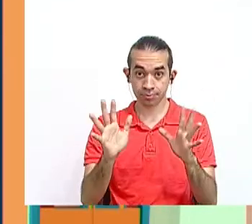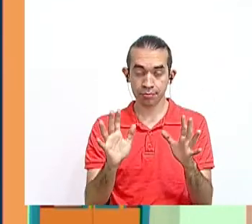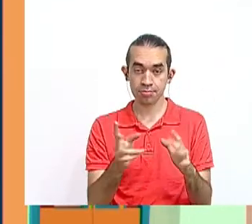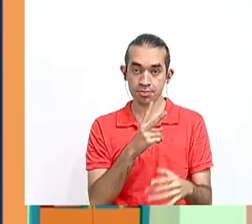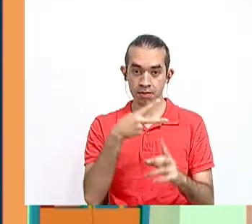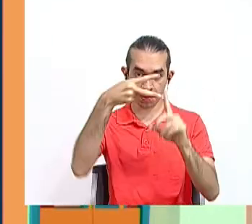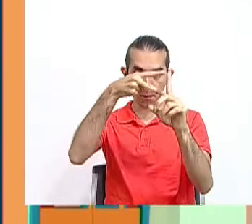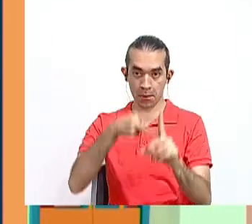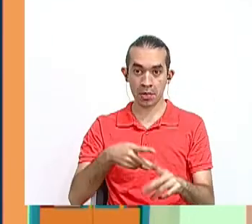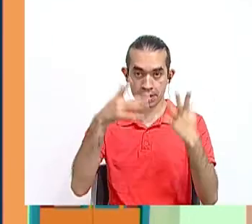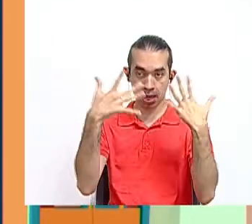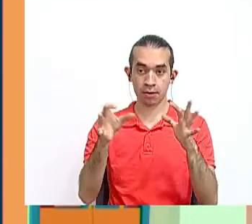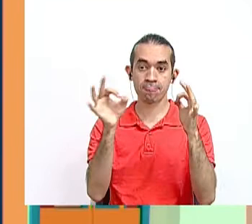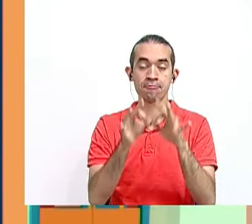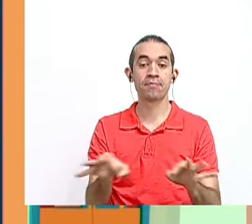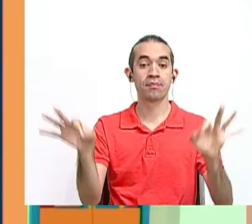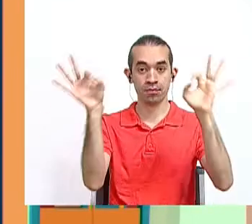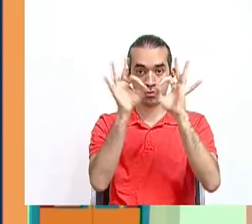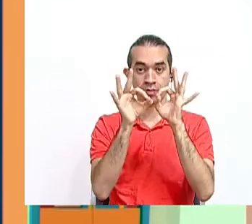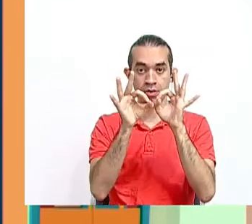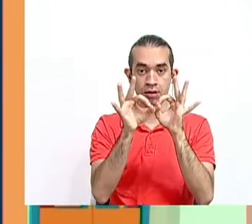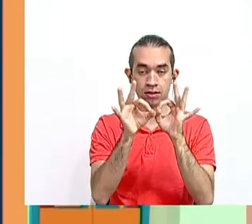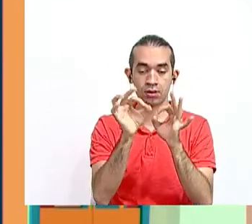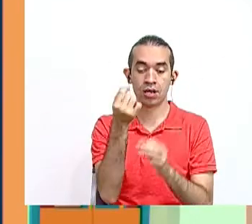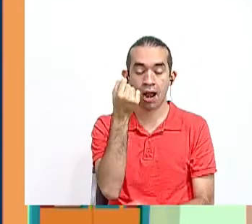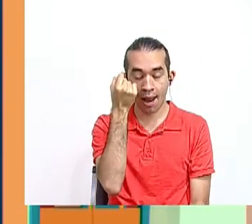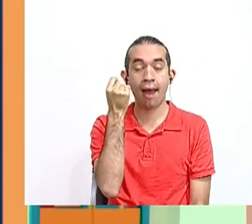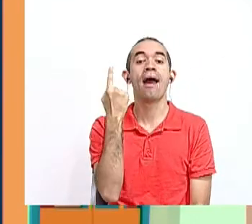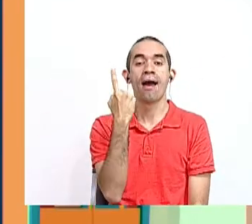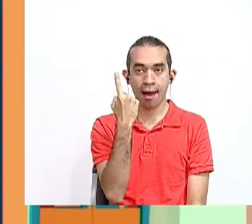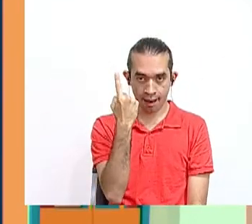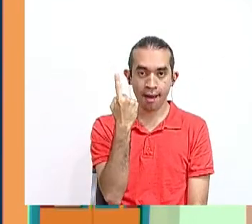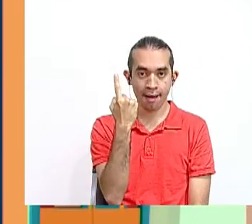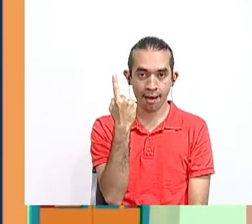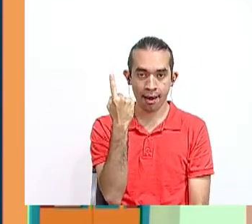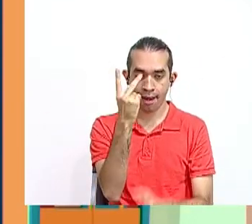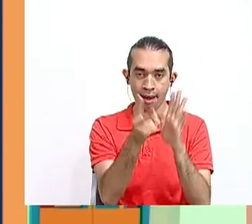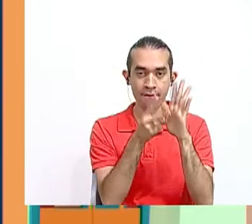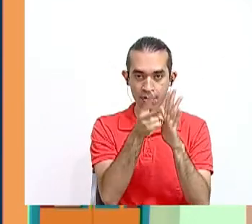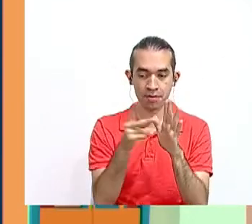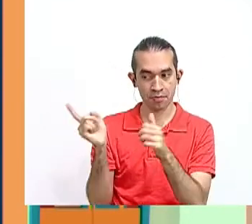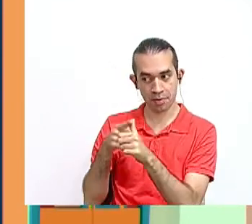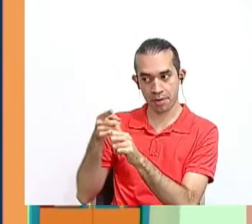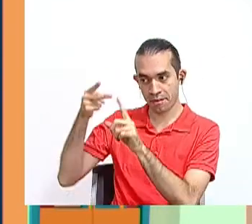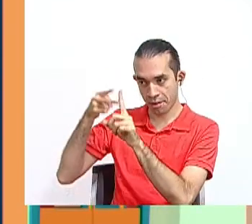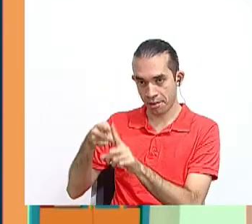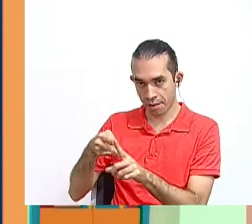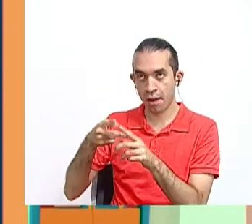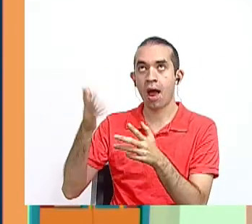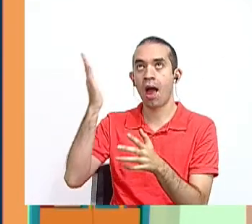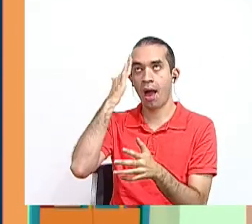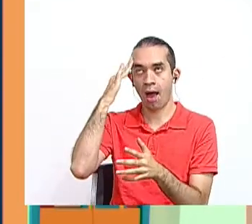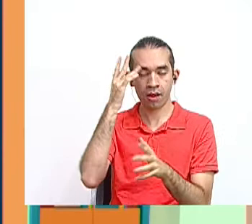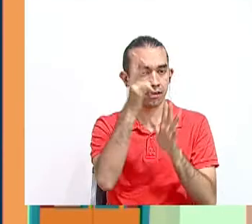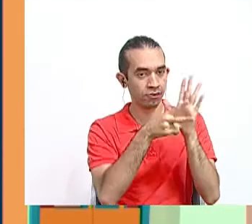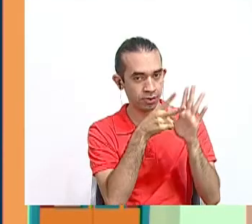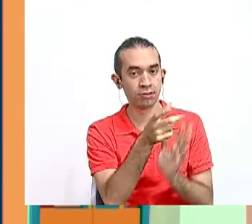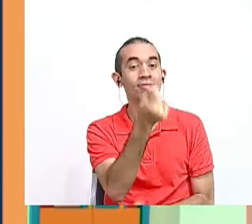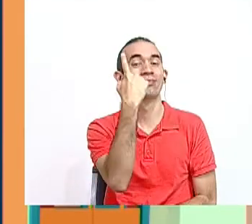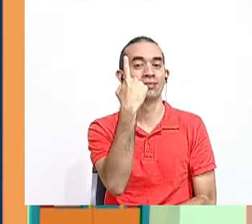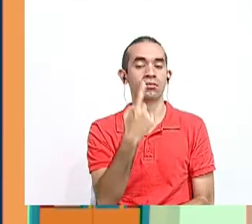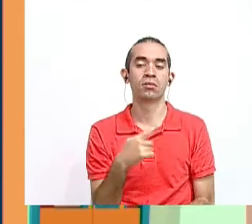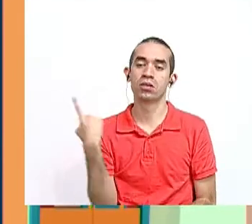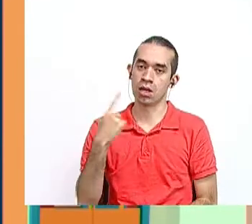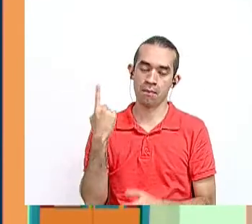we need, that it's very important for us to understand the video. Remember, always, when you want to watch a video, when you want to